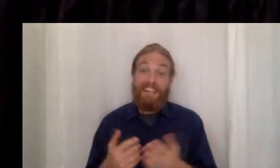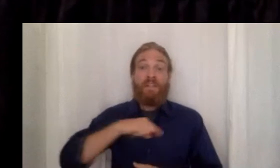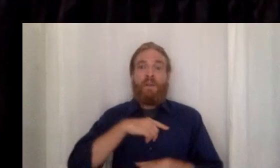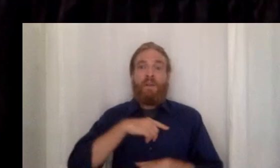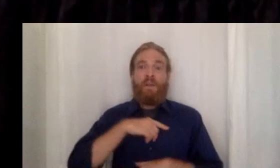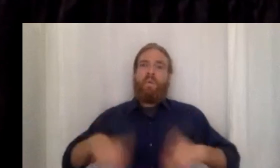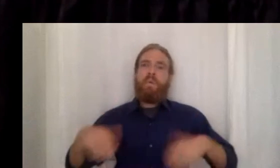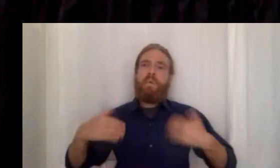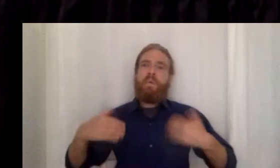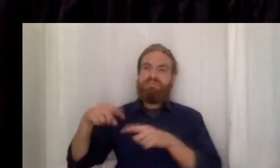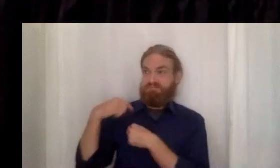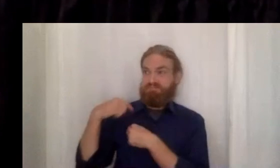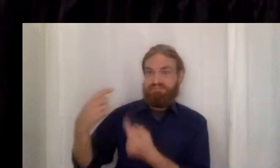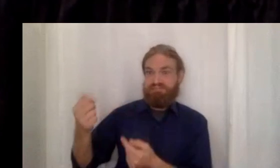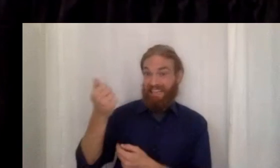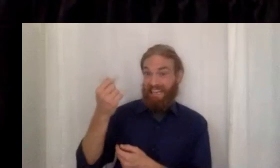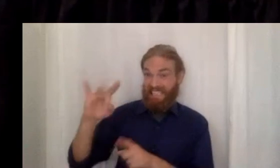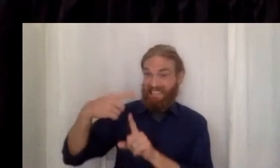not skipped a beat.